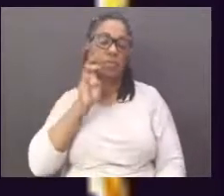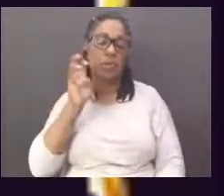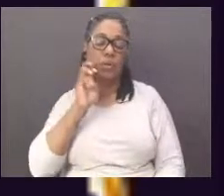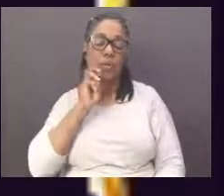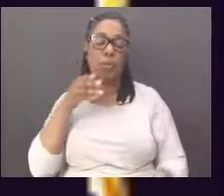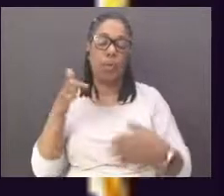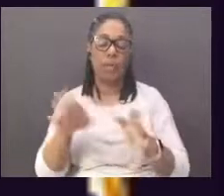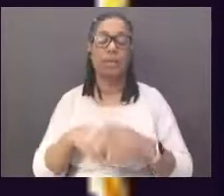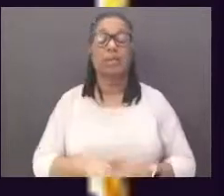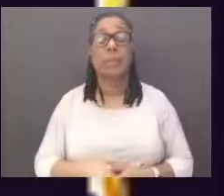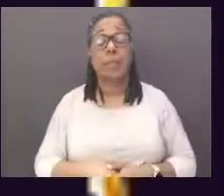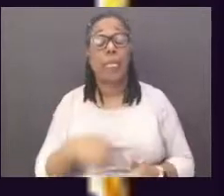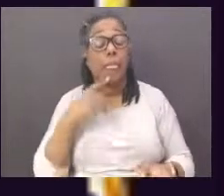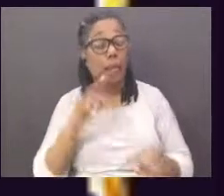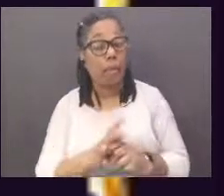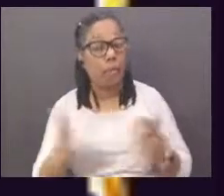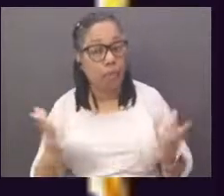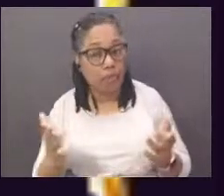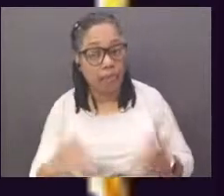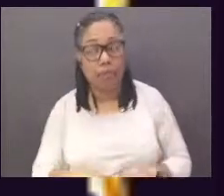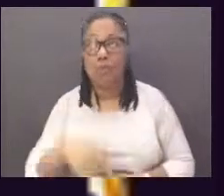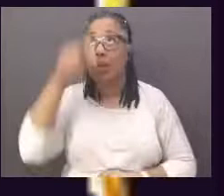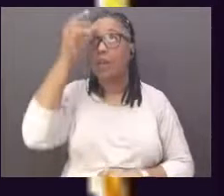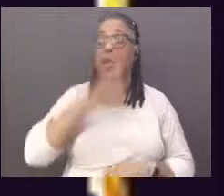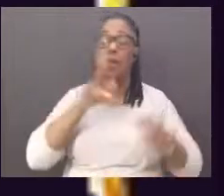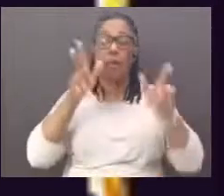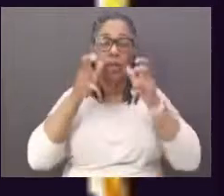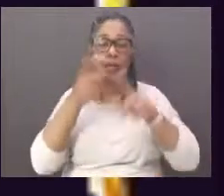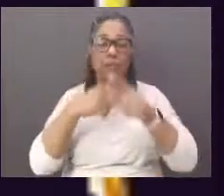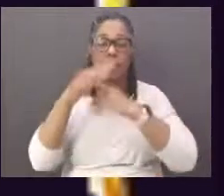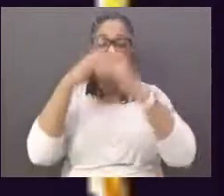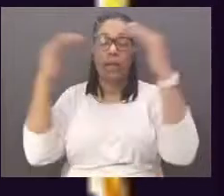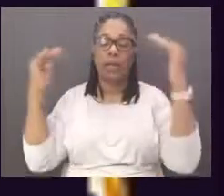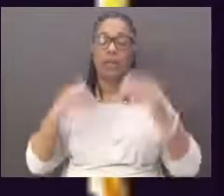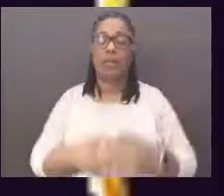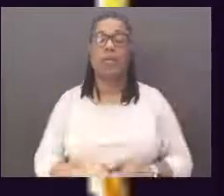our sin and he'll heal our land. Let's go to God in prayer.